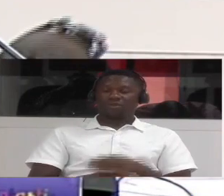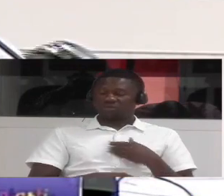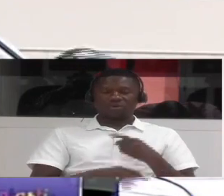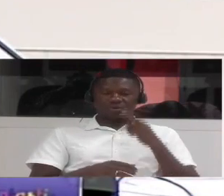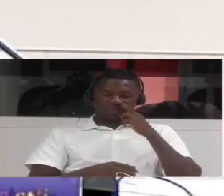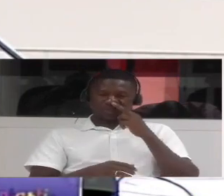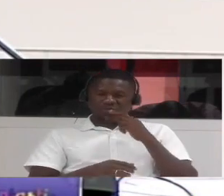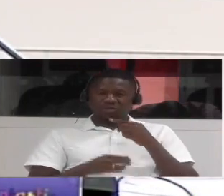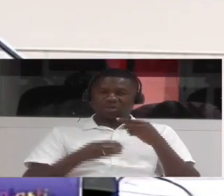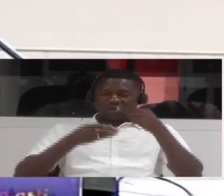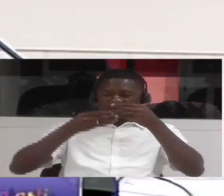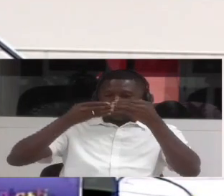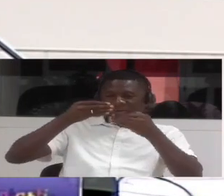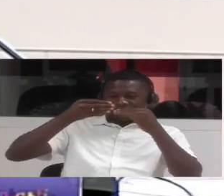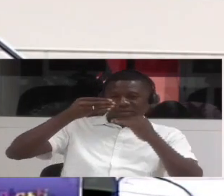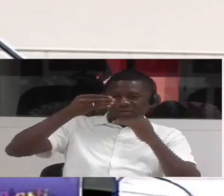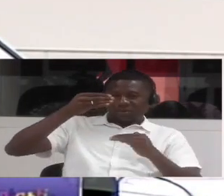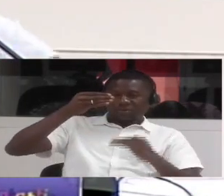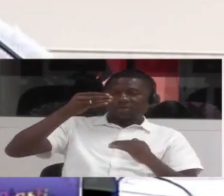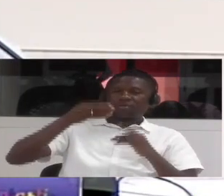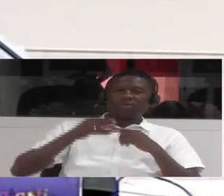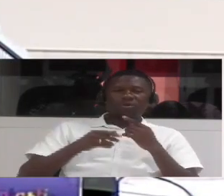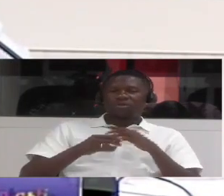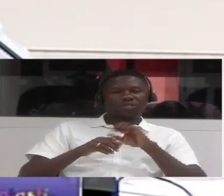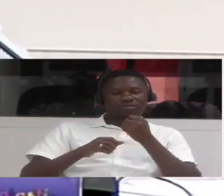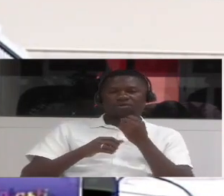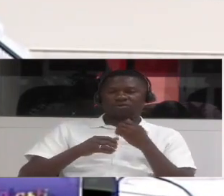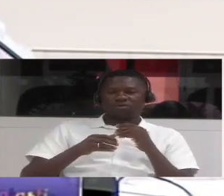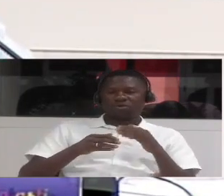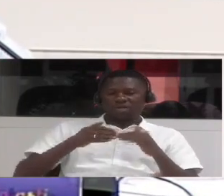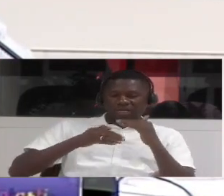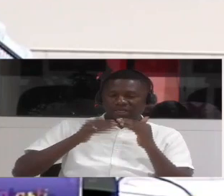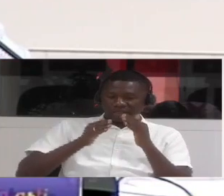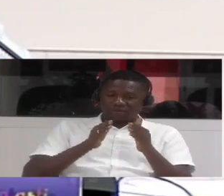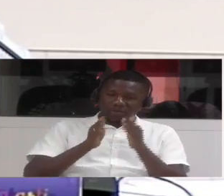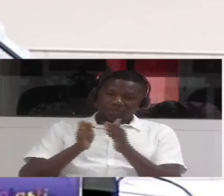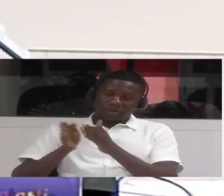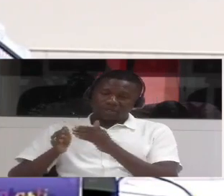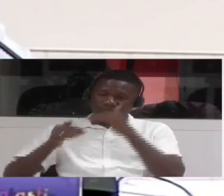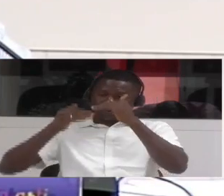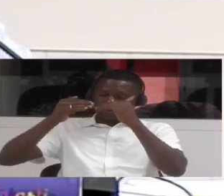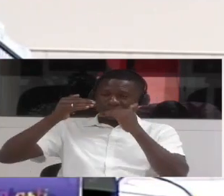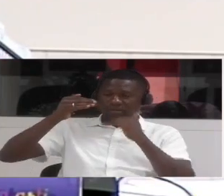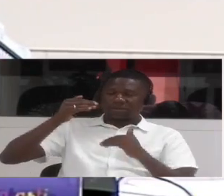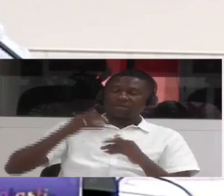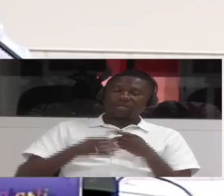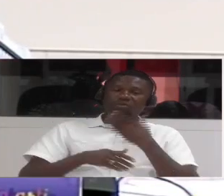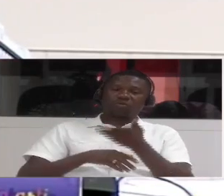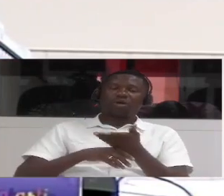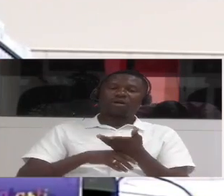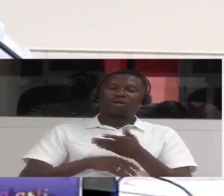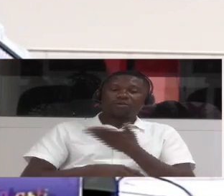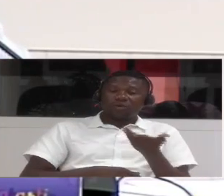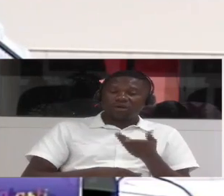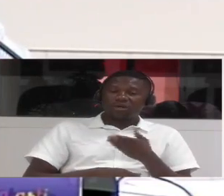so we just put it like that. But so that's what happened with Baba Gale Diallo.